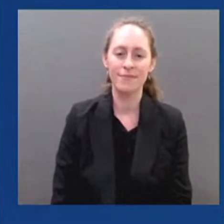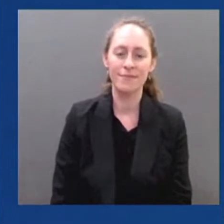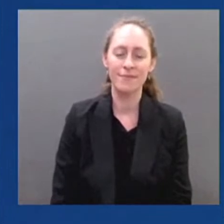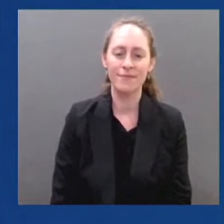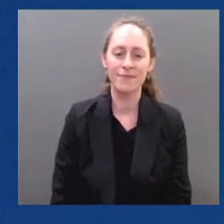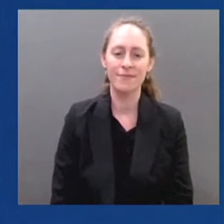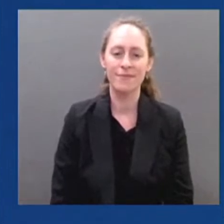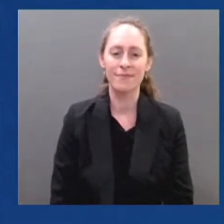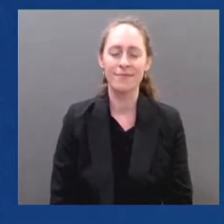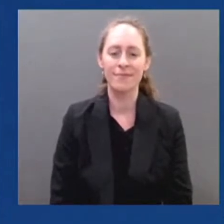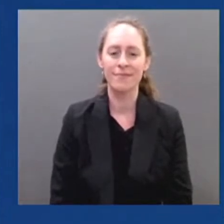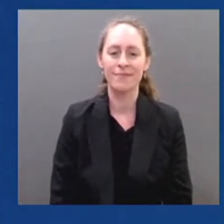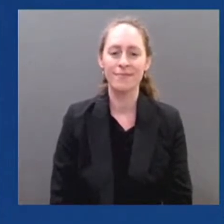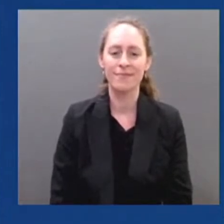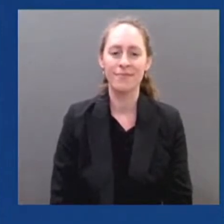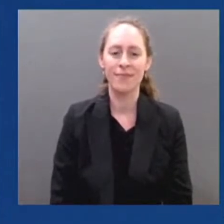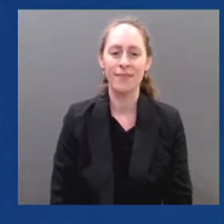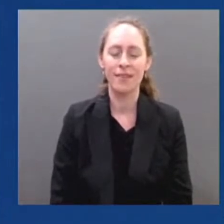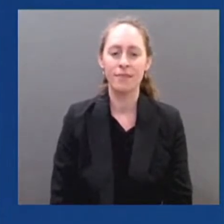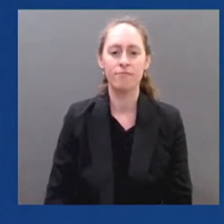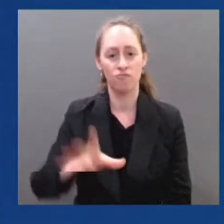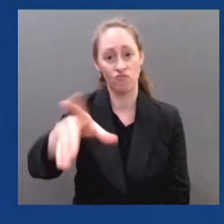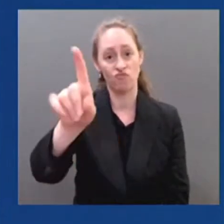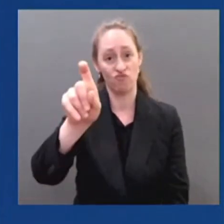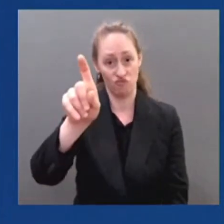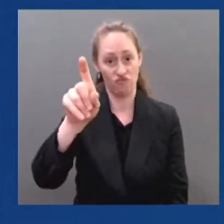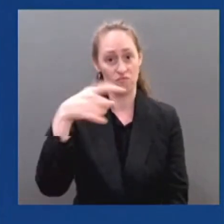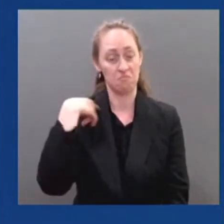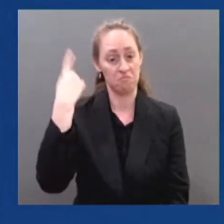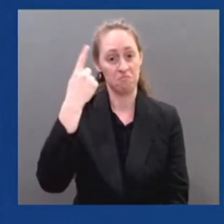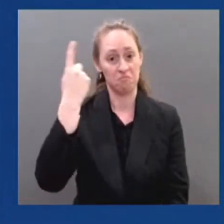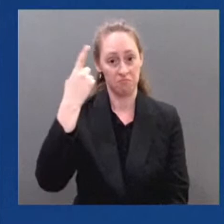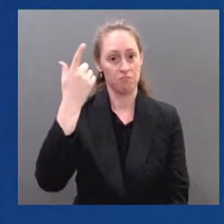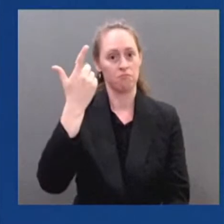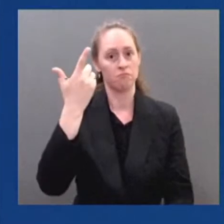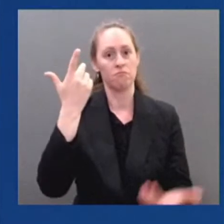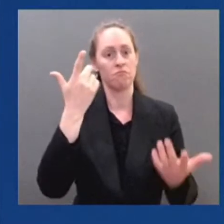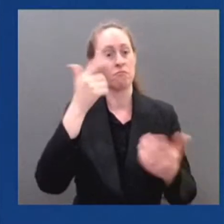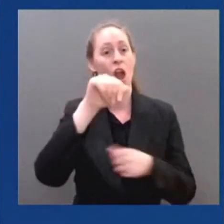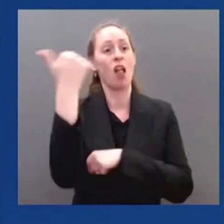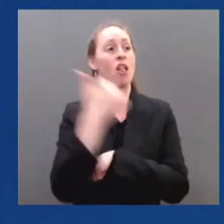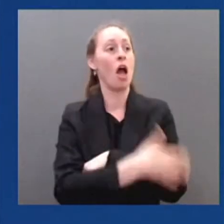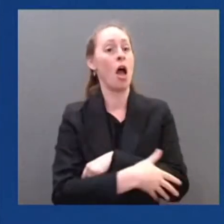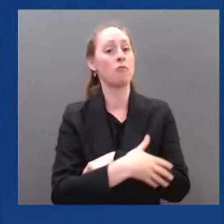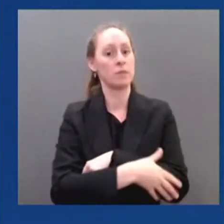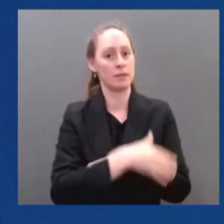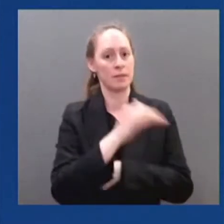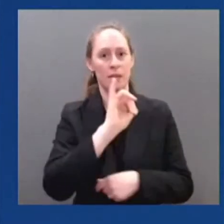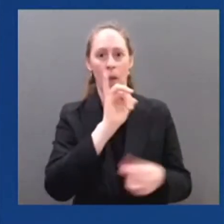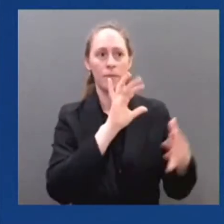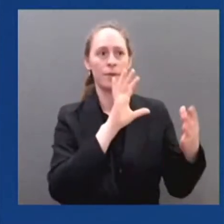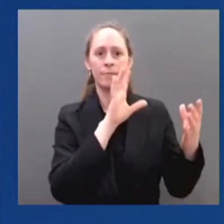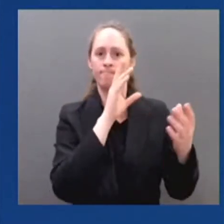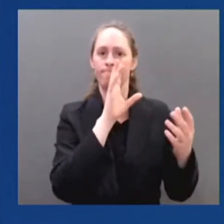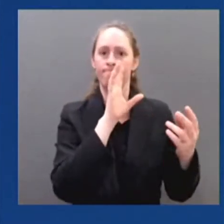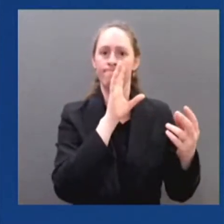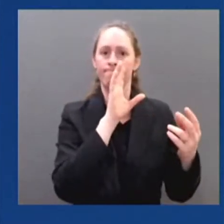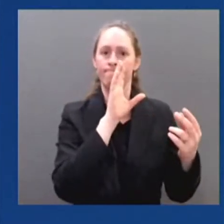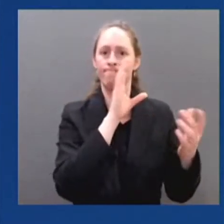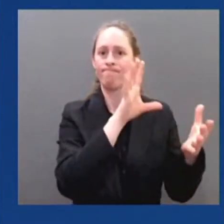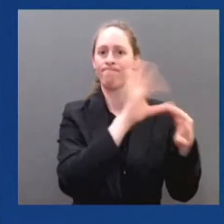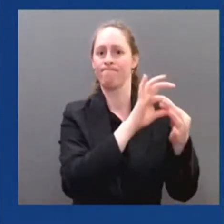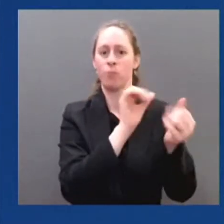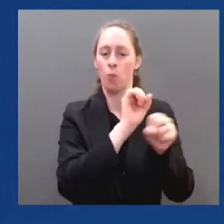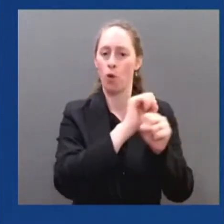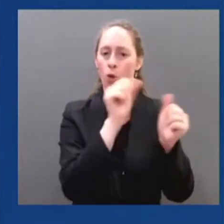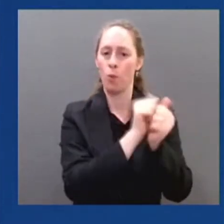you were, Dr. Jha, when you were saying the U.S. needed the money now to start the contracting process, it was to prevent other countries from moving